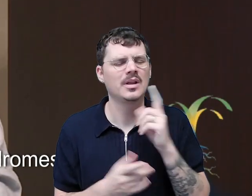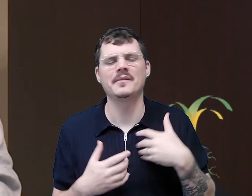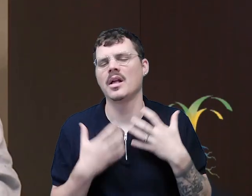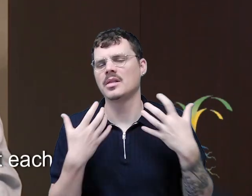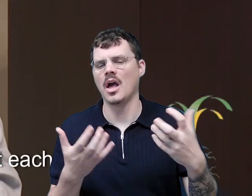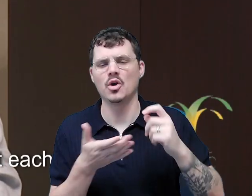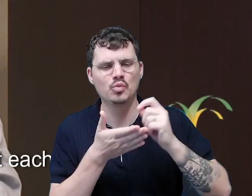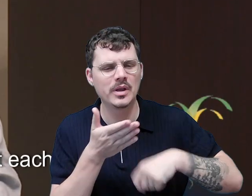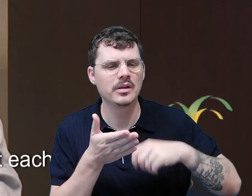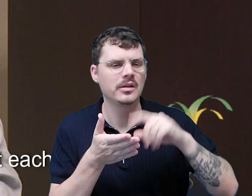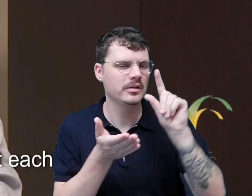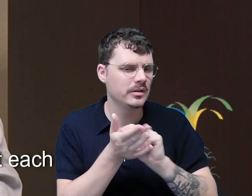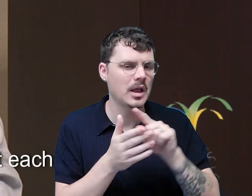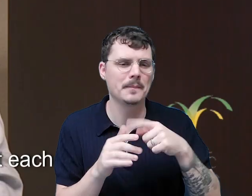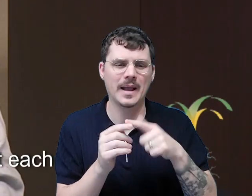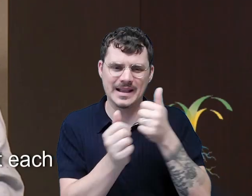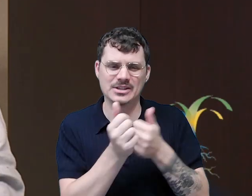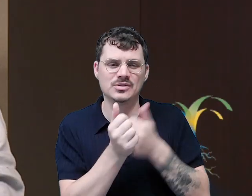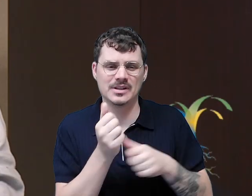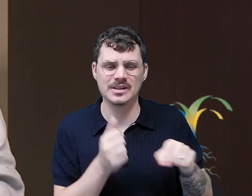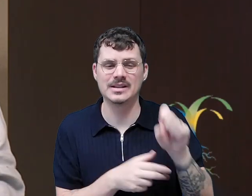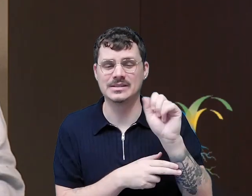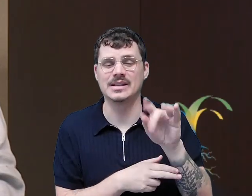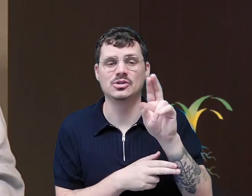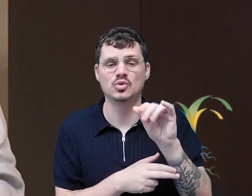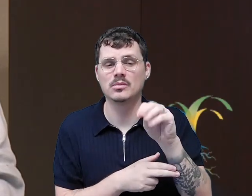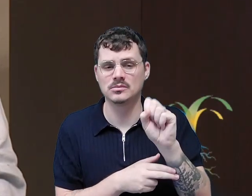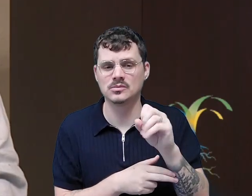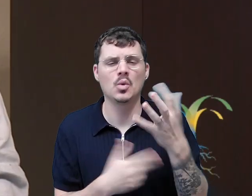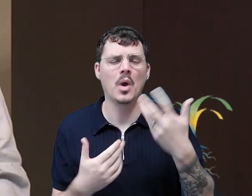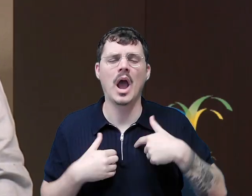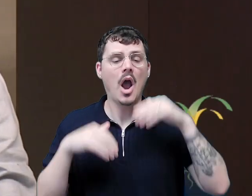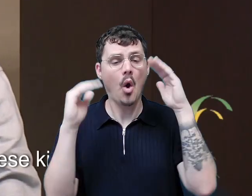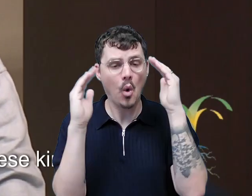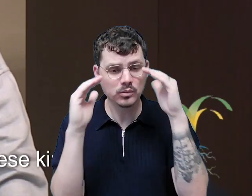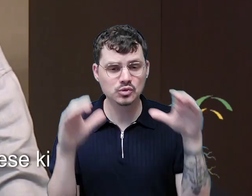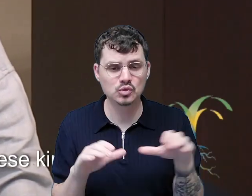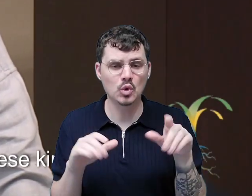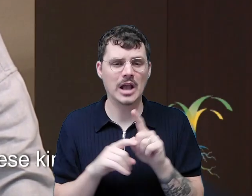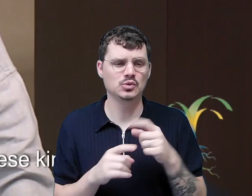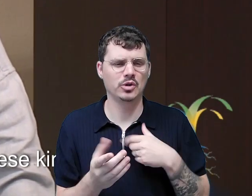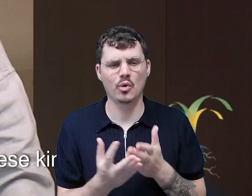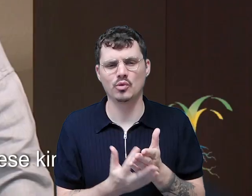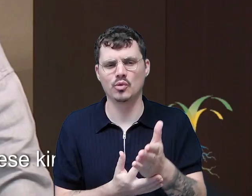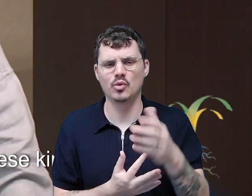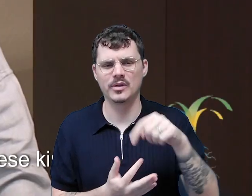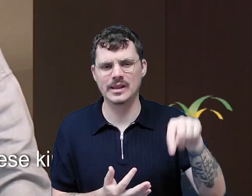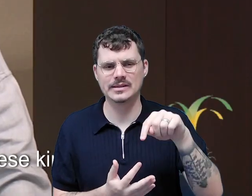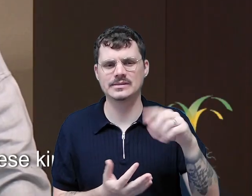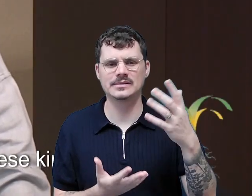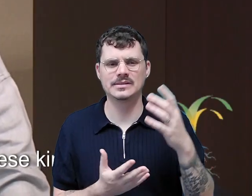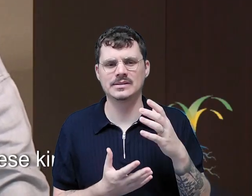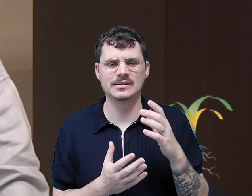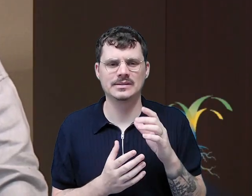syndromes. There's lots and lots written about each one of these syndromes. And what I hope to do as we go through